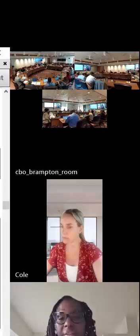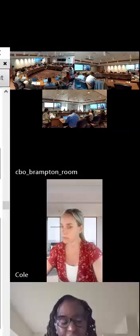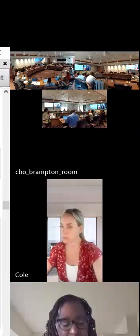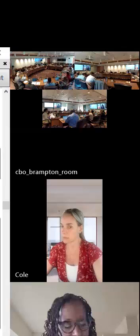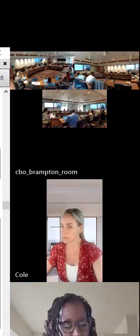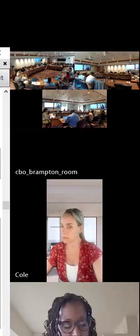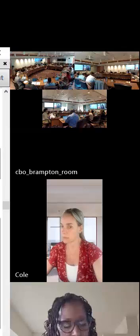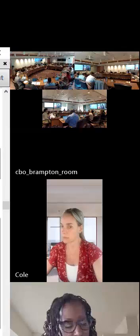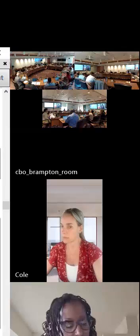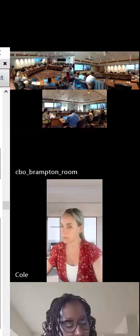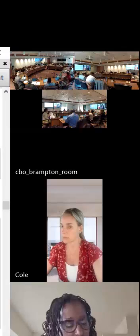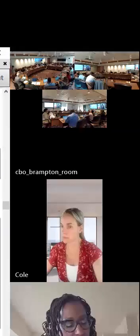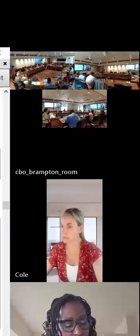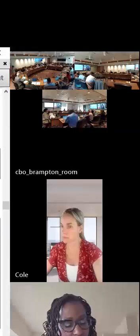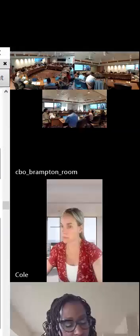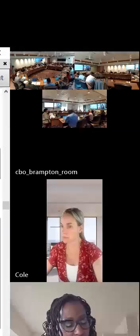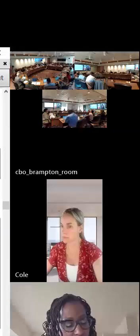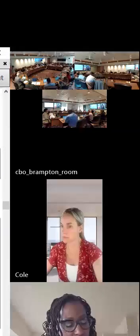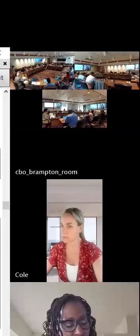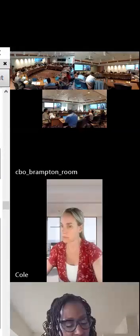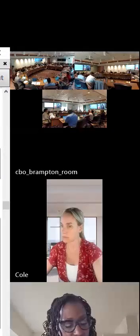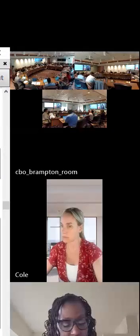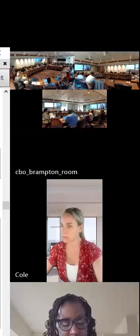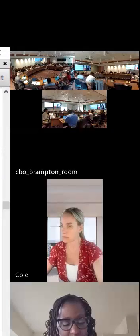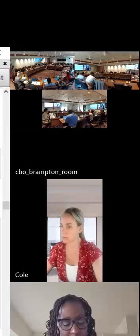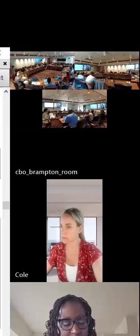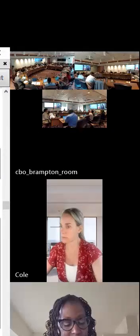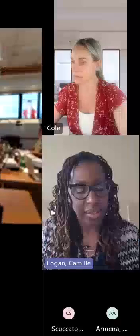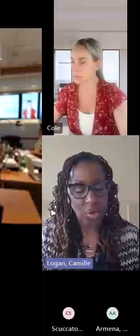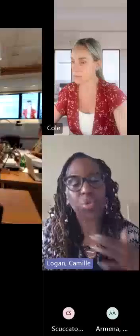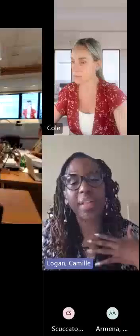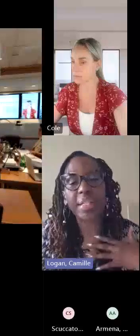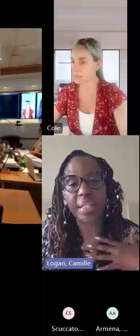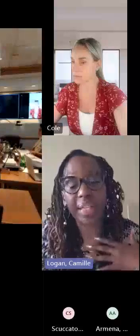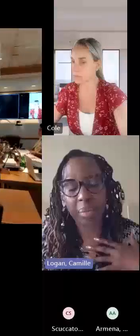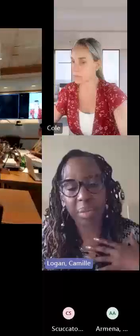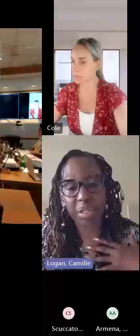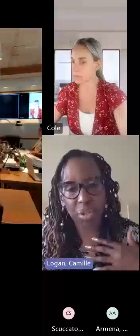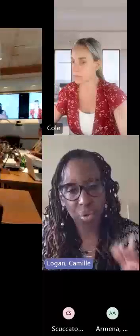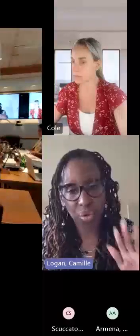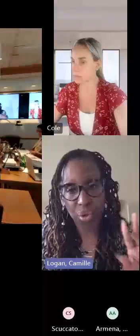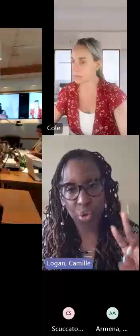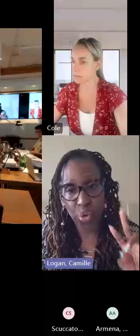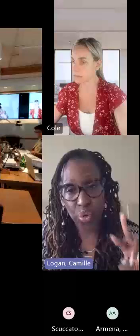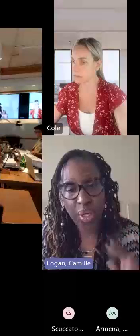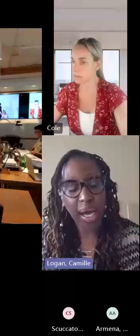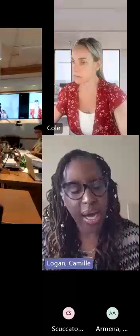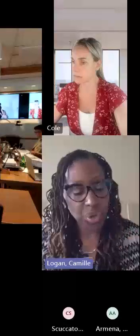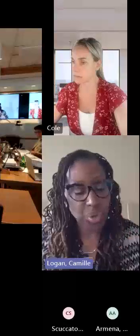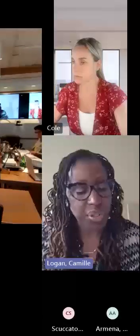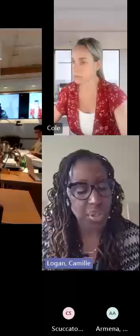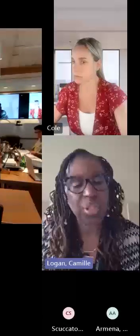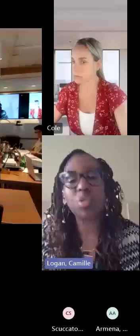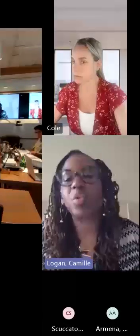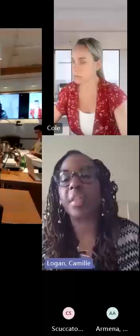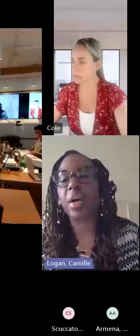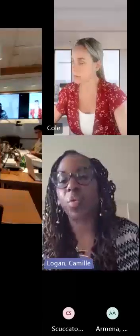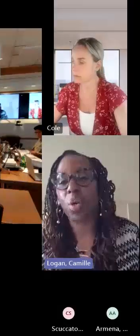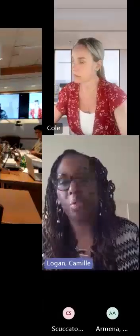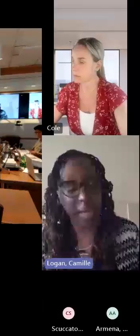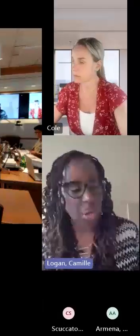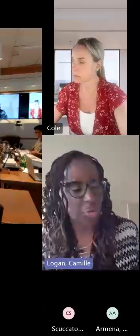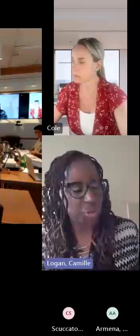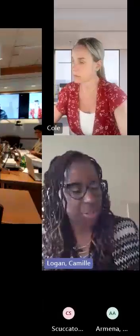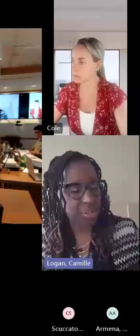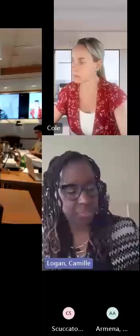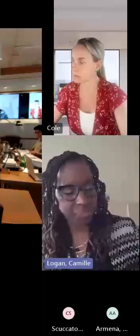And then the final position, again, oh, sorry, that's the second position. So there's two actual positions with that